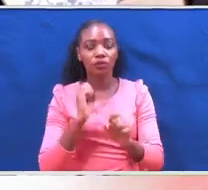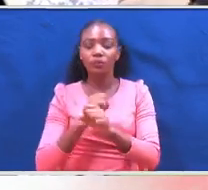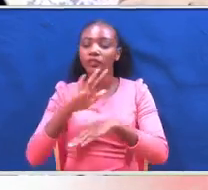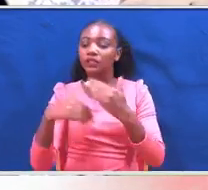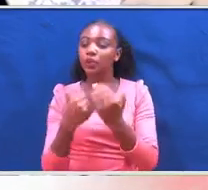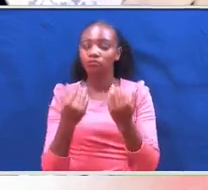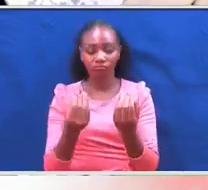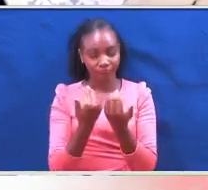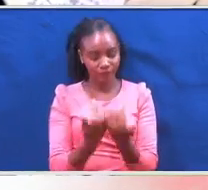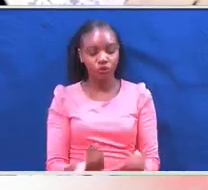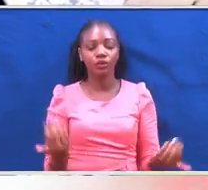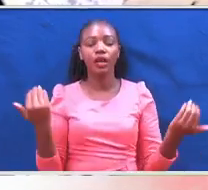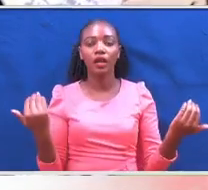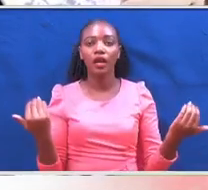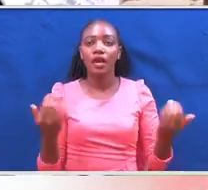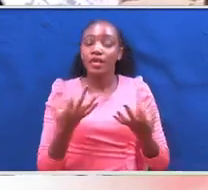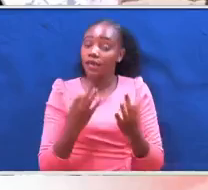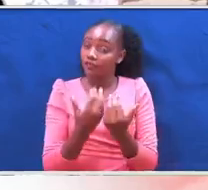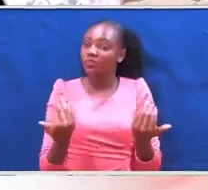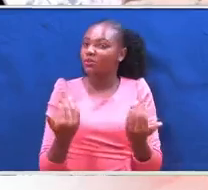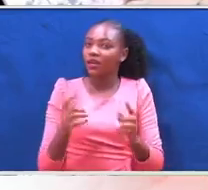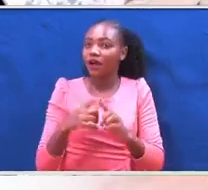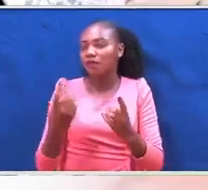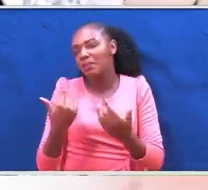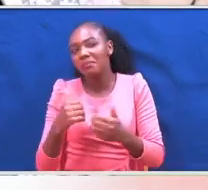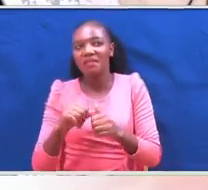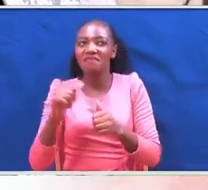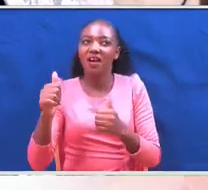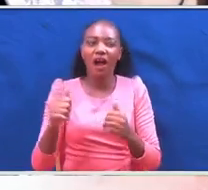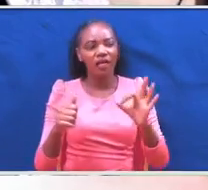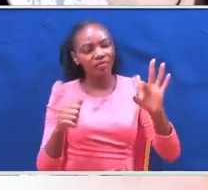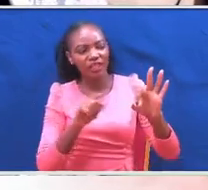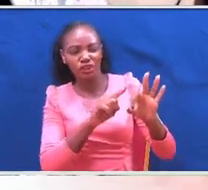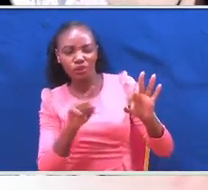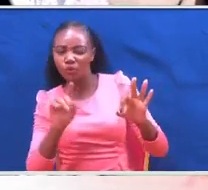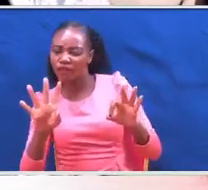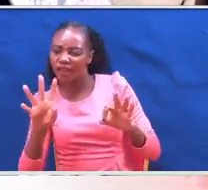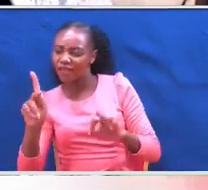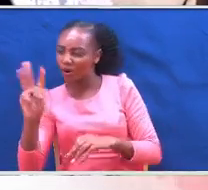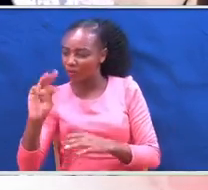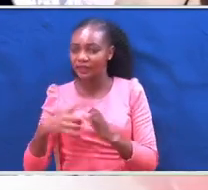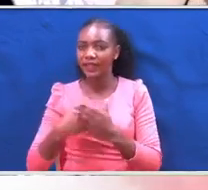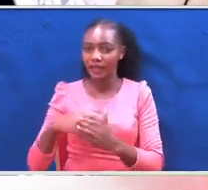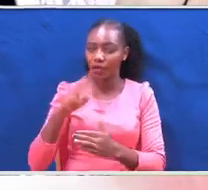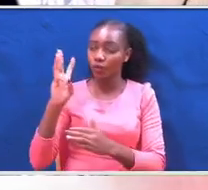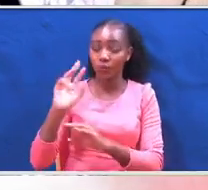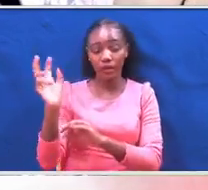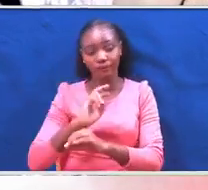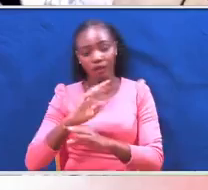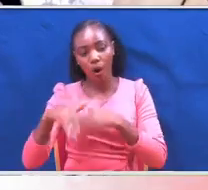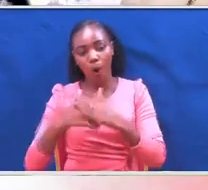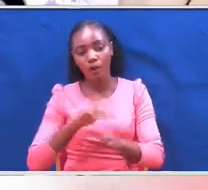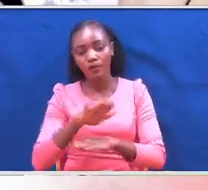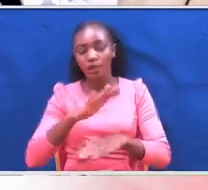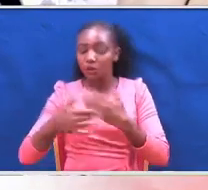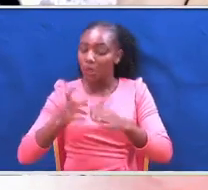from, very far away. Many of them operate on a radius of about 3 to 5 kilometers, and we'll be able to patrol the whole place throughout the